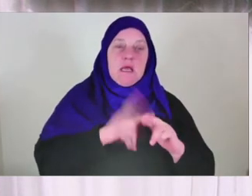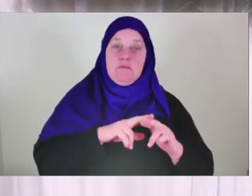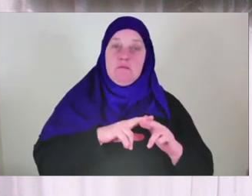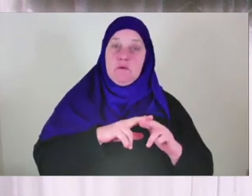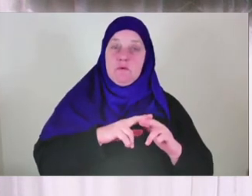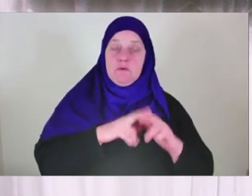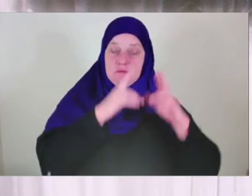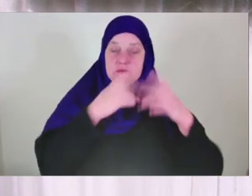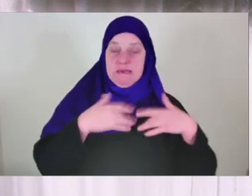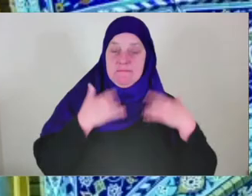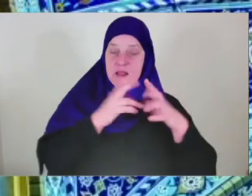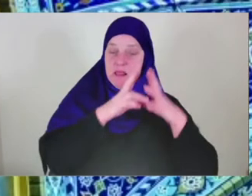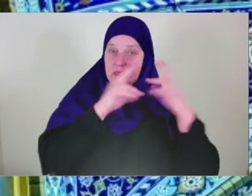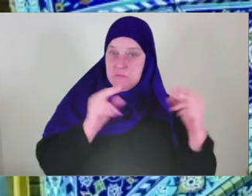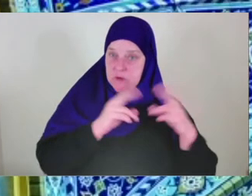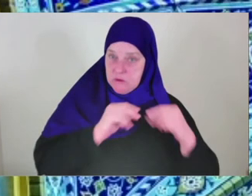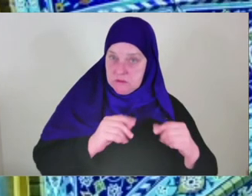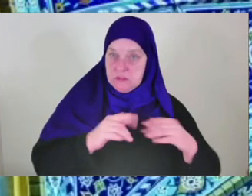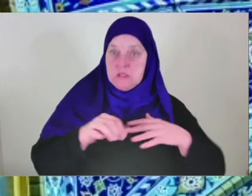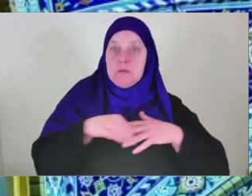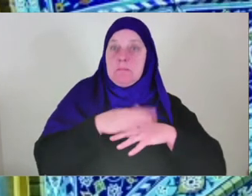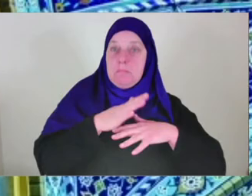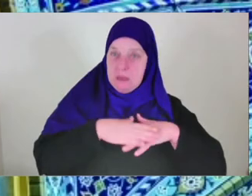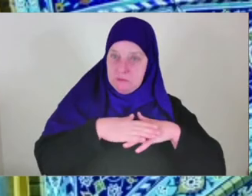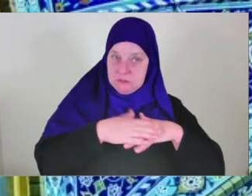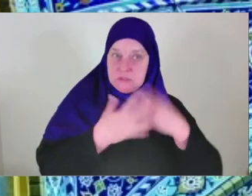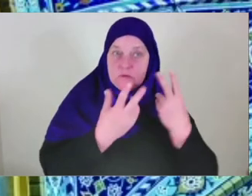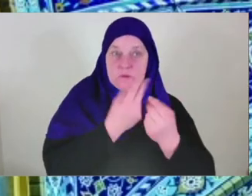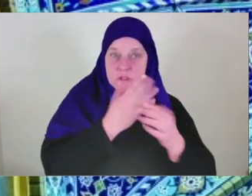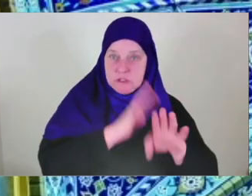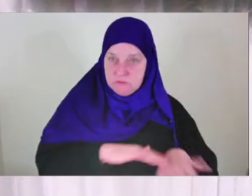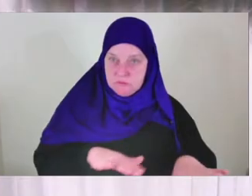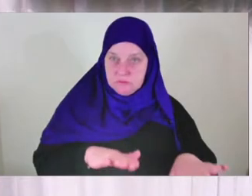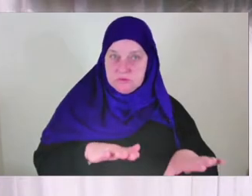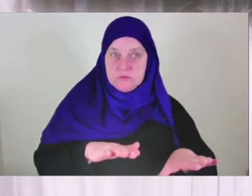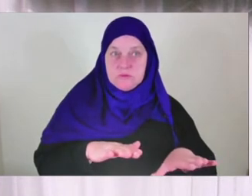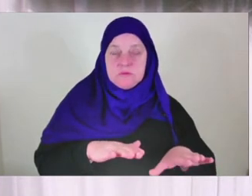children, okay, you're getting approximately,